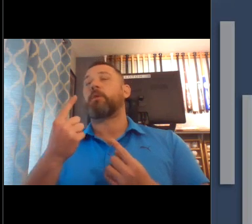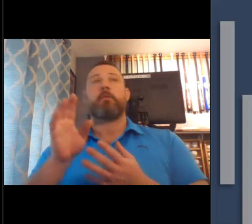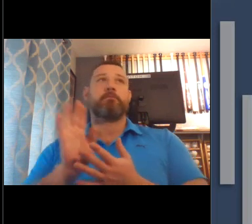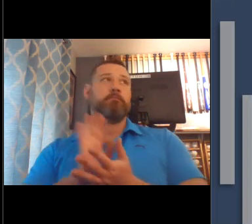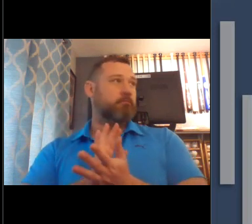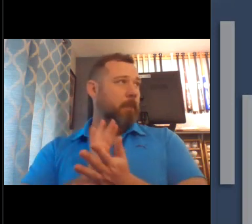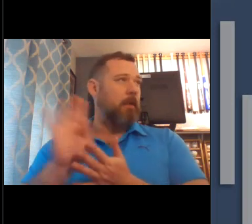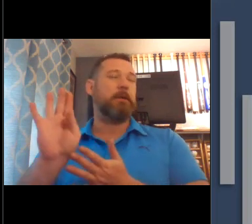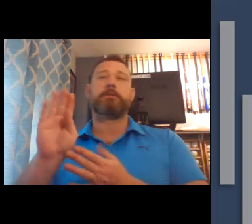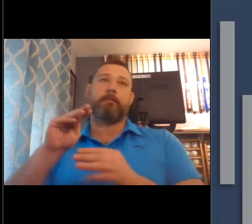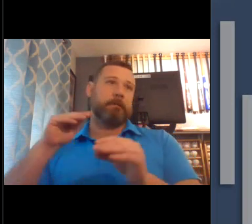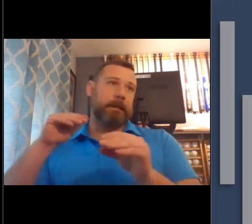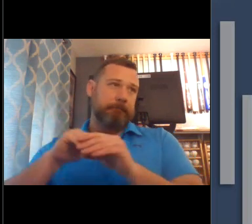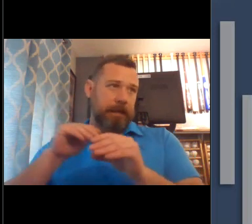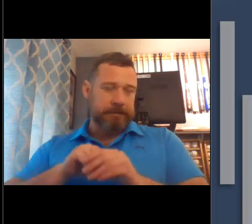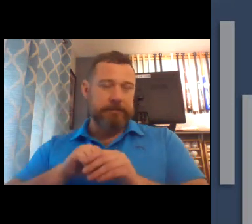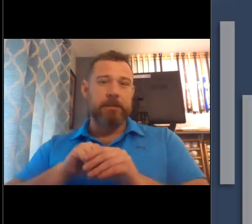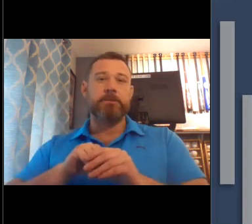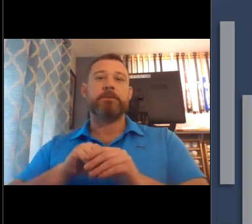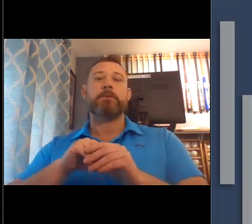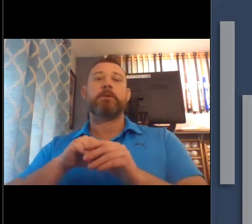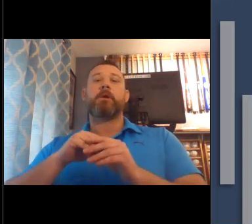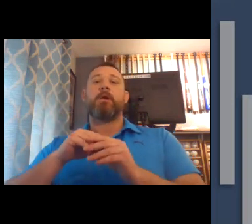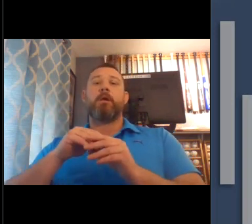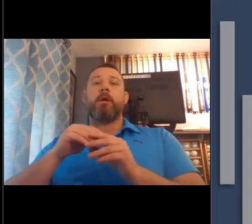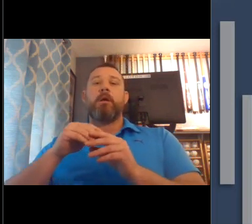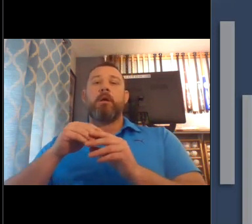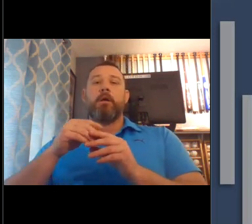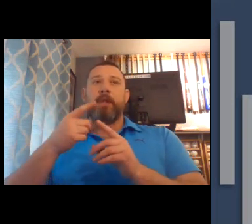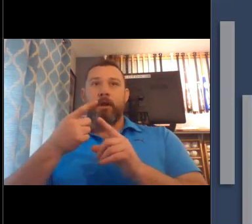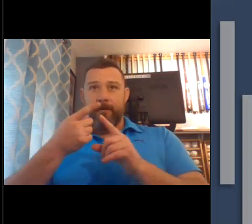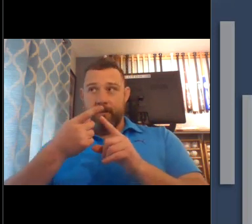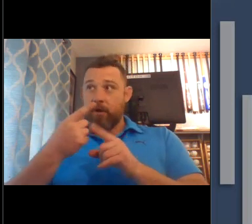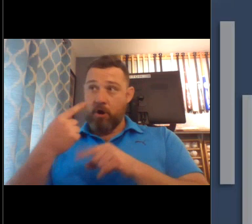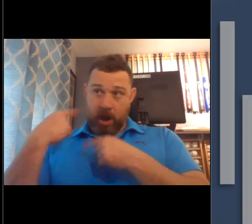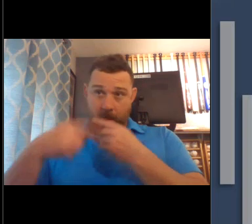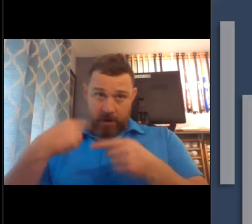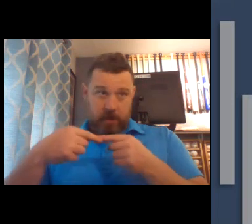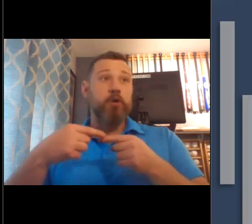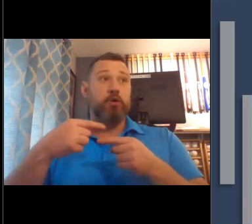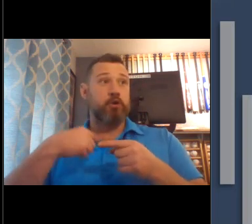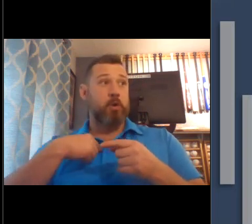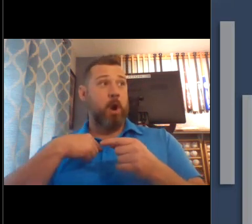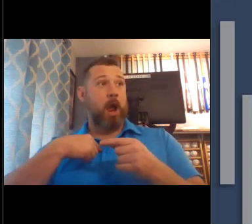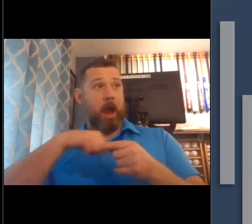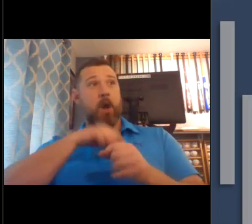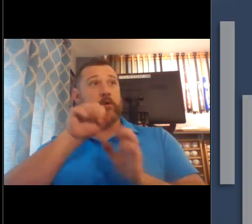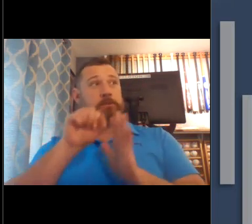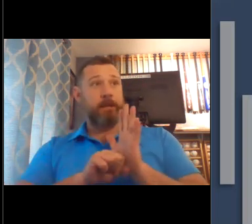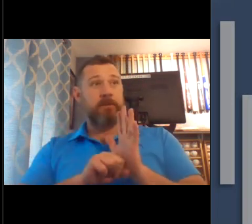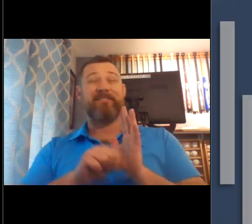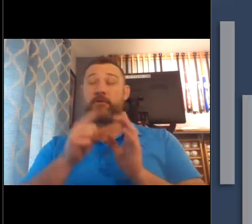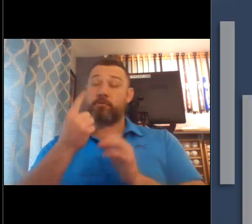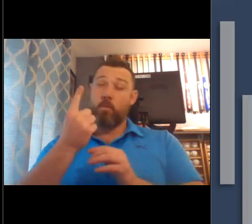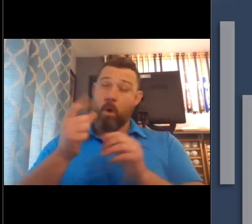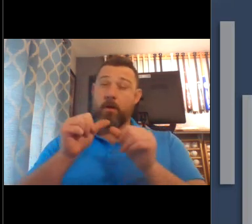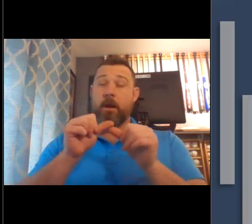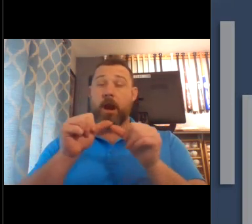investments that has come into our space. If there's one particular area that I would